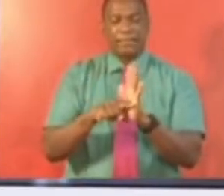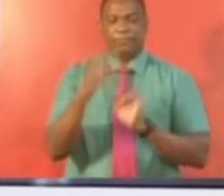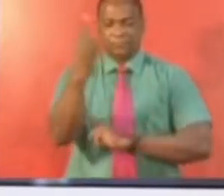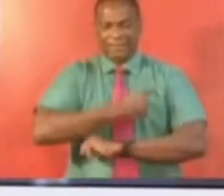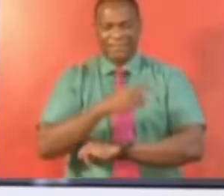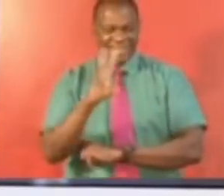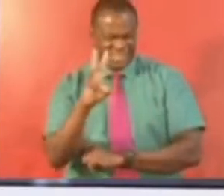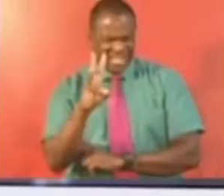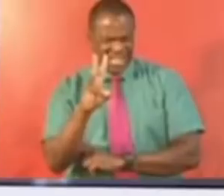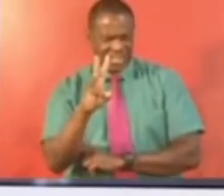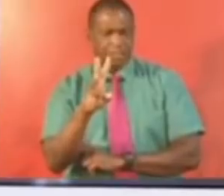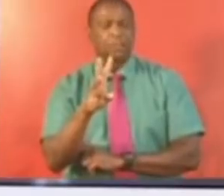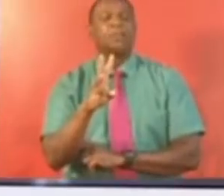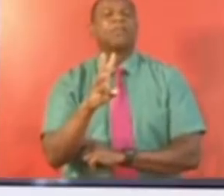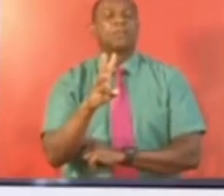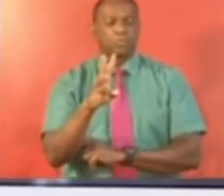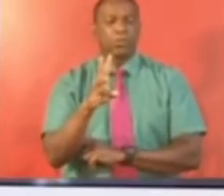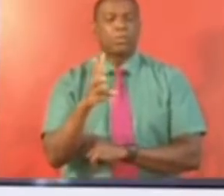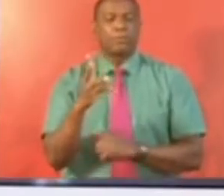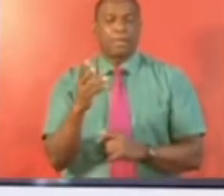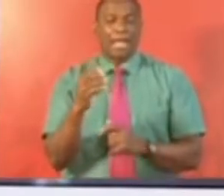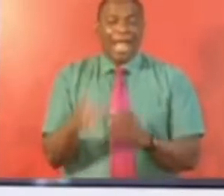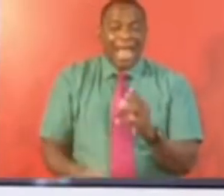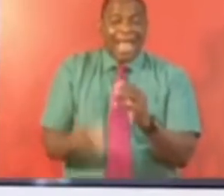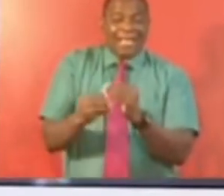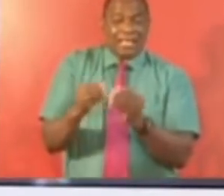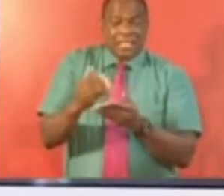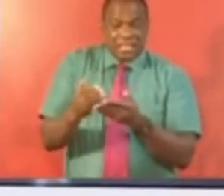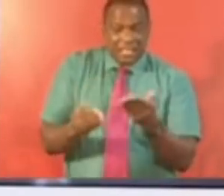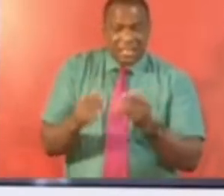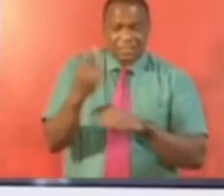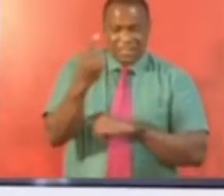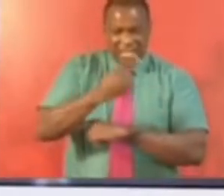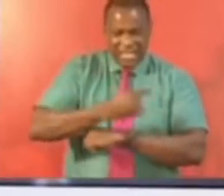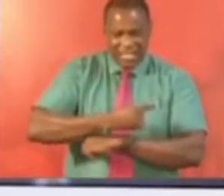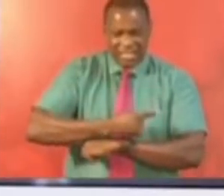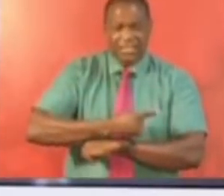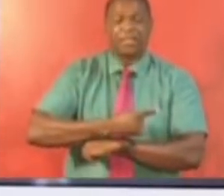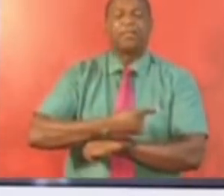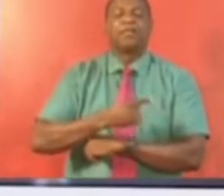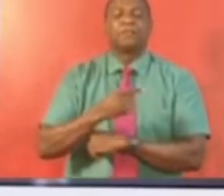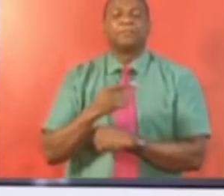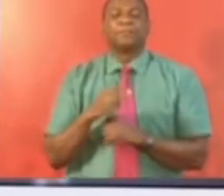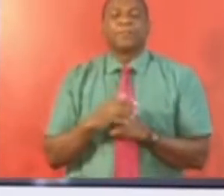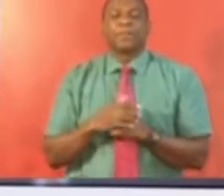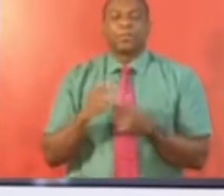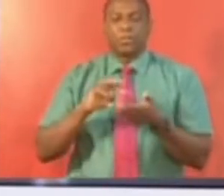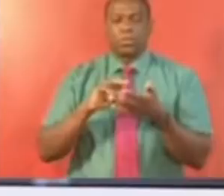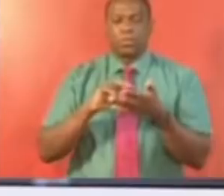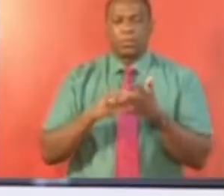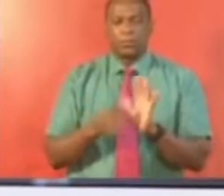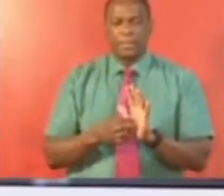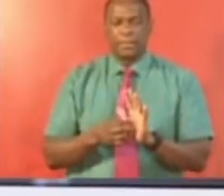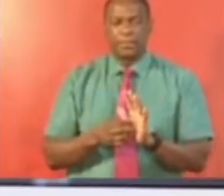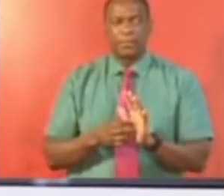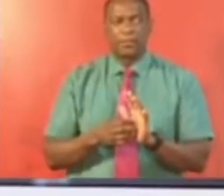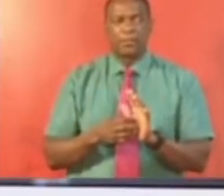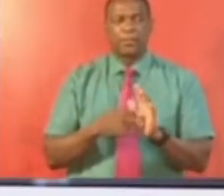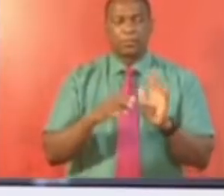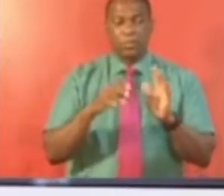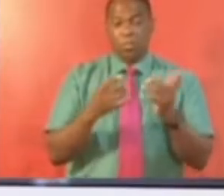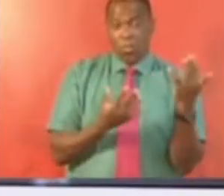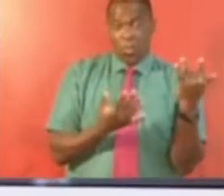away the diagnostic criteria, and we are using strictly a clinical criteria for discharge. So you won't be getting that negative discharge.